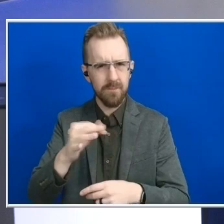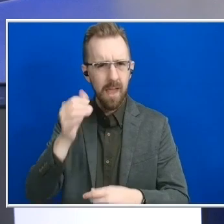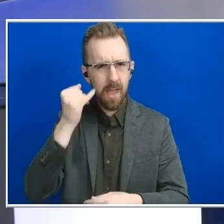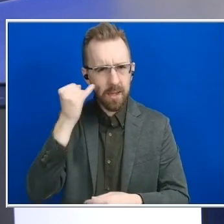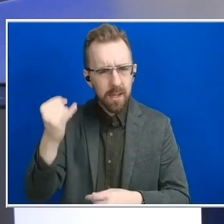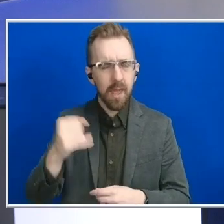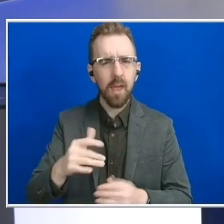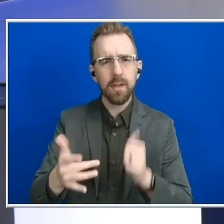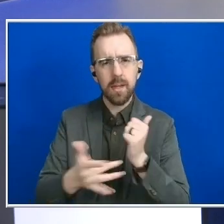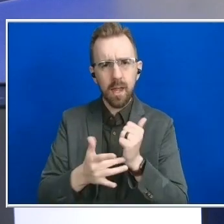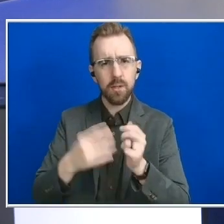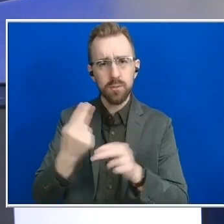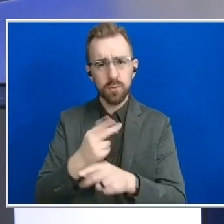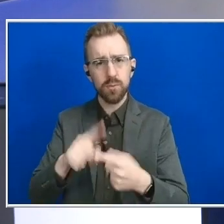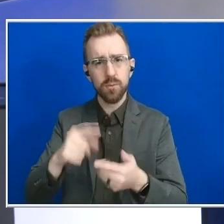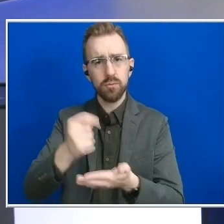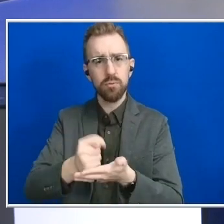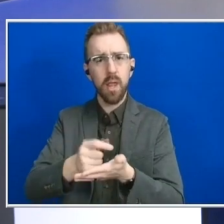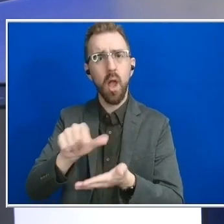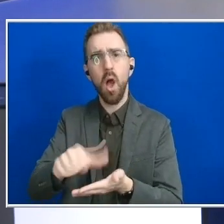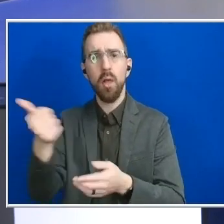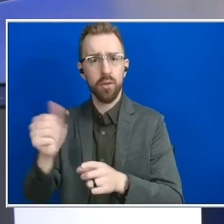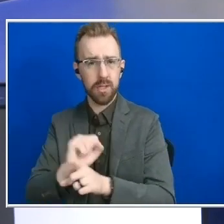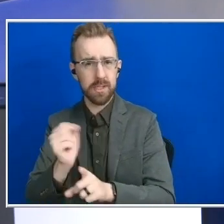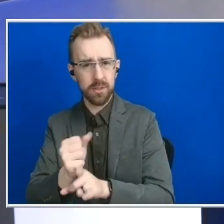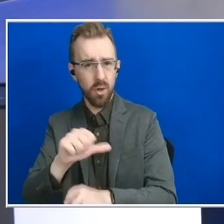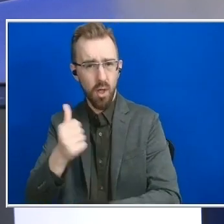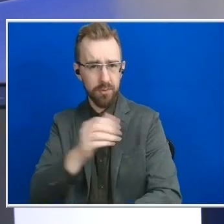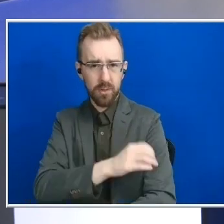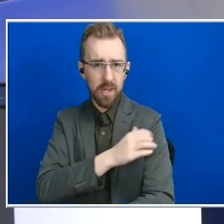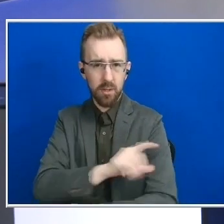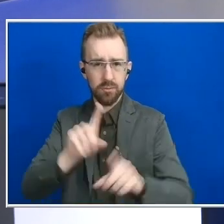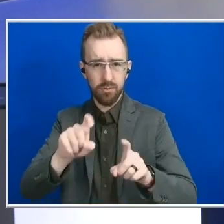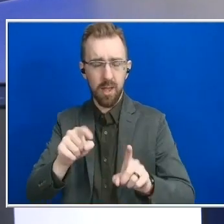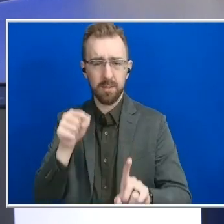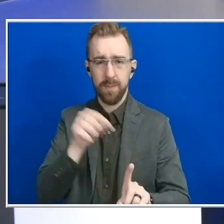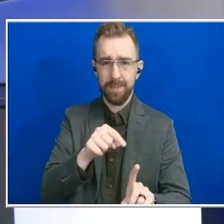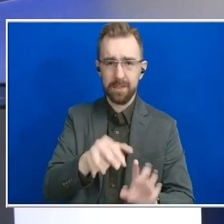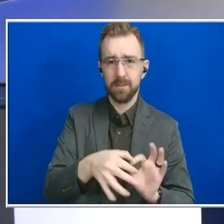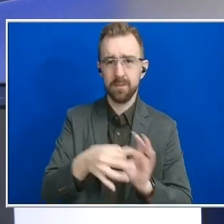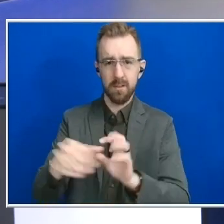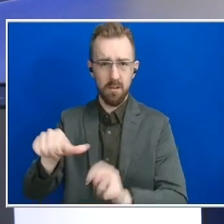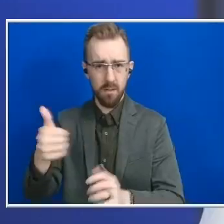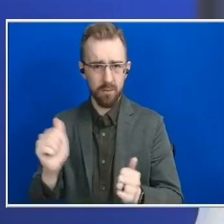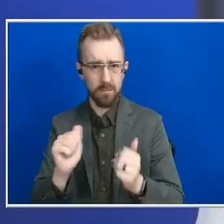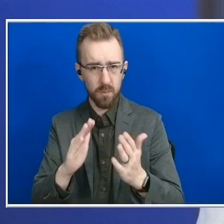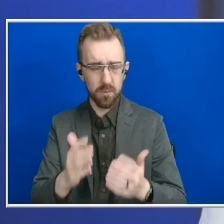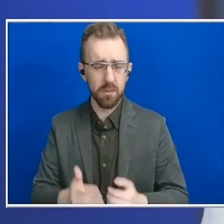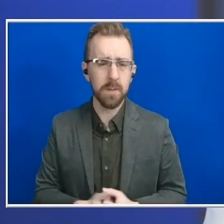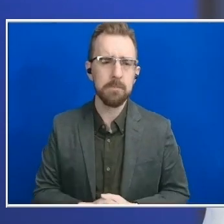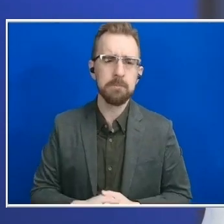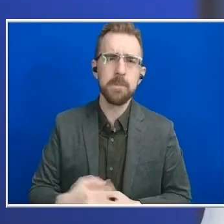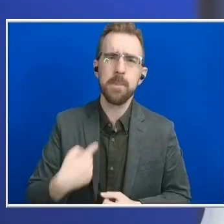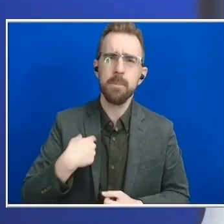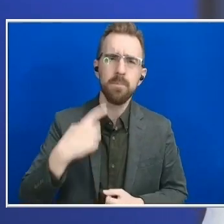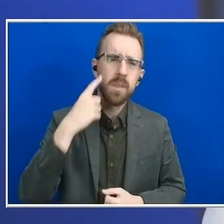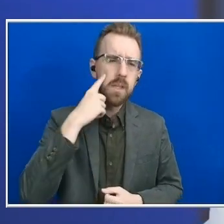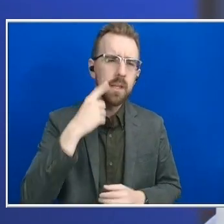treat other conditions? Are there other clinical trials testing this approach? I think